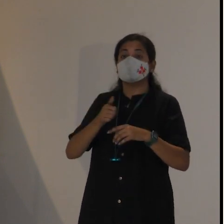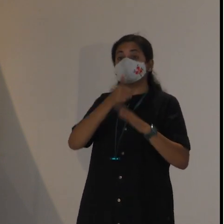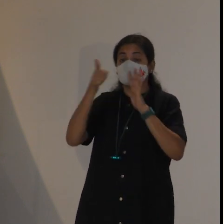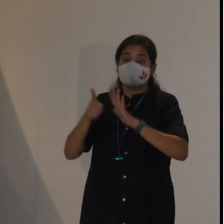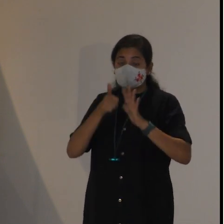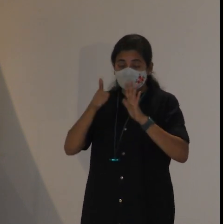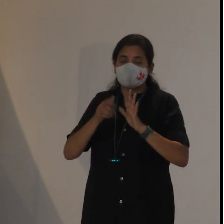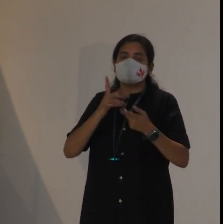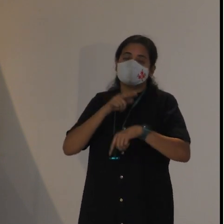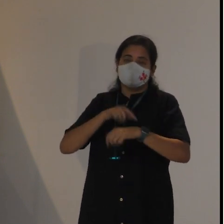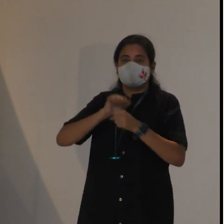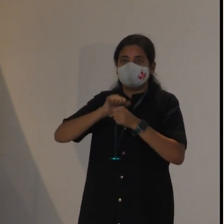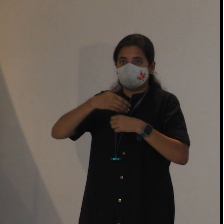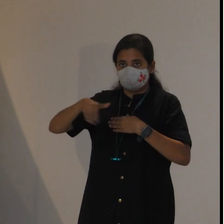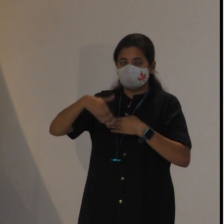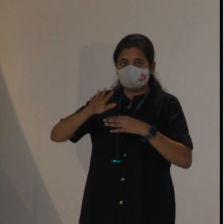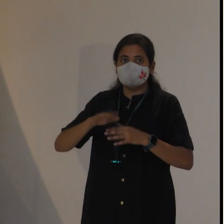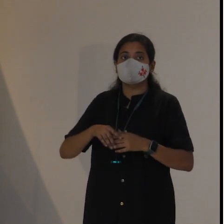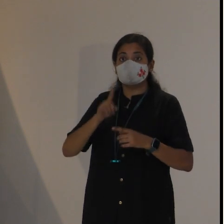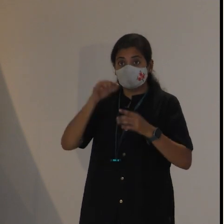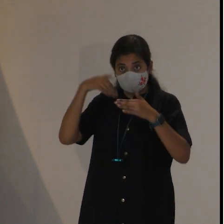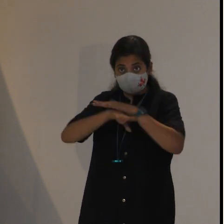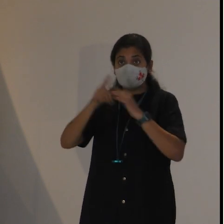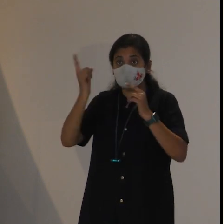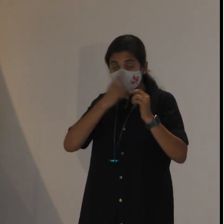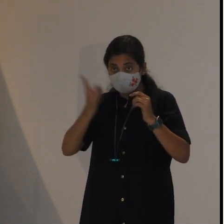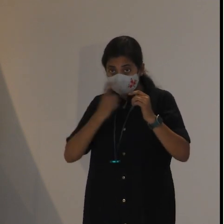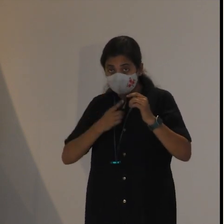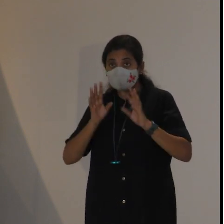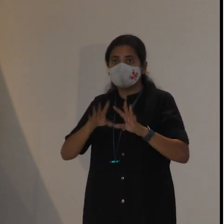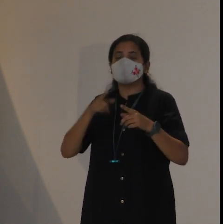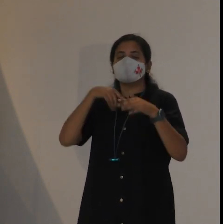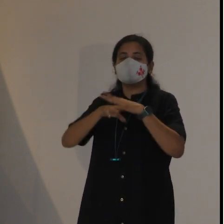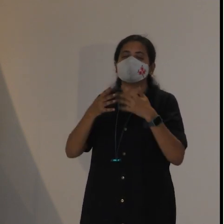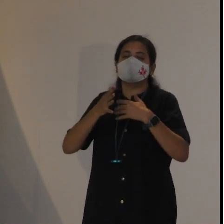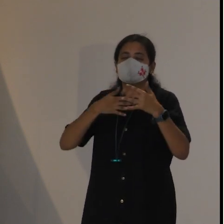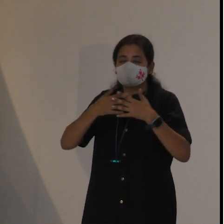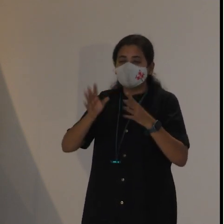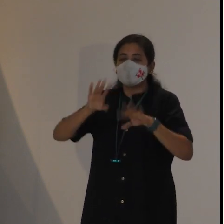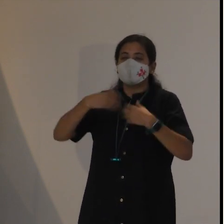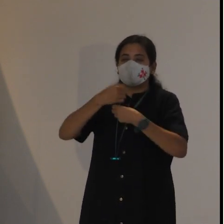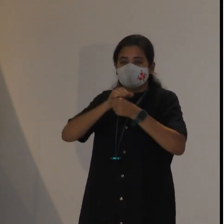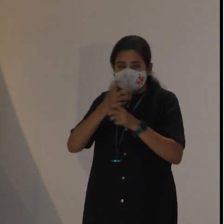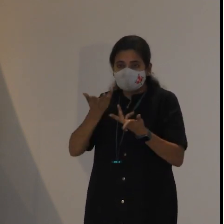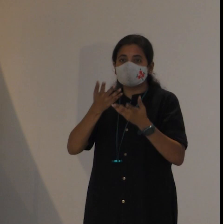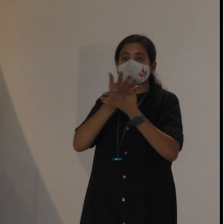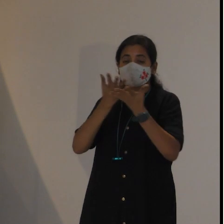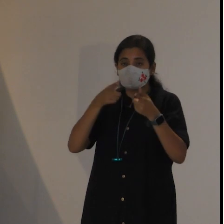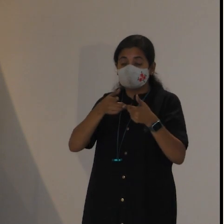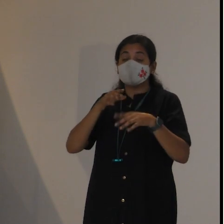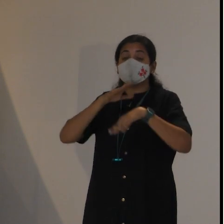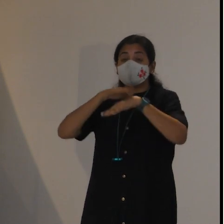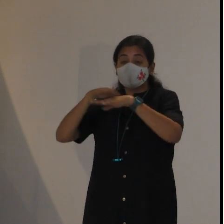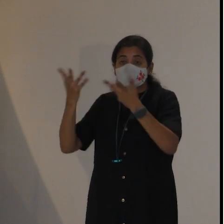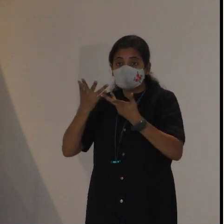worth of content. And like I said, each episode will talk about the history of Goa, the craftsmanship, the aesthetics, the lived social